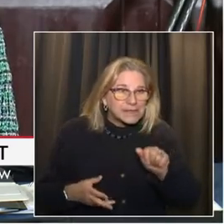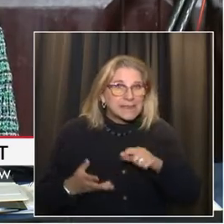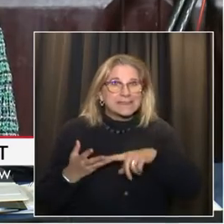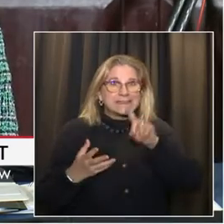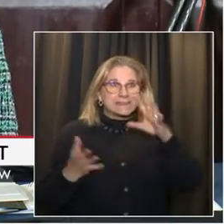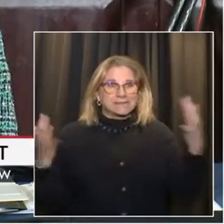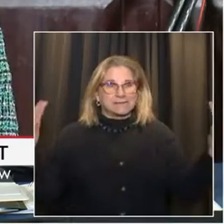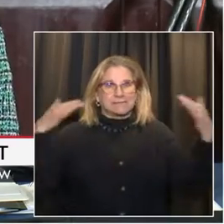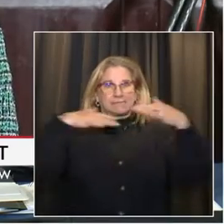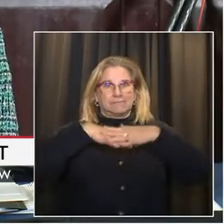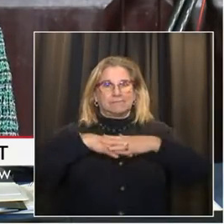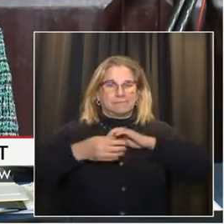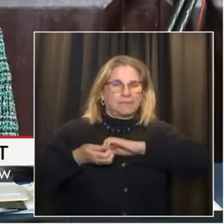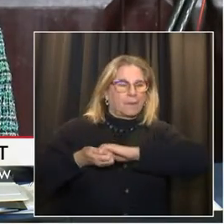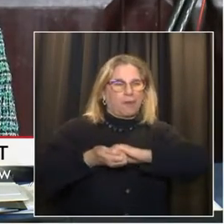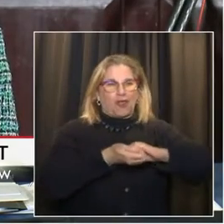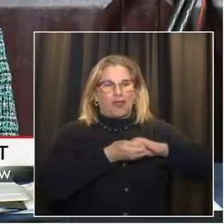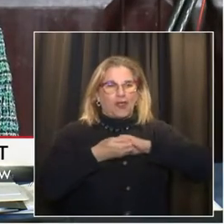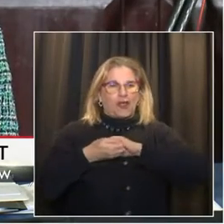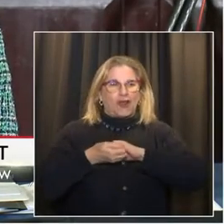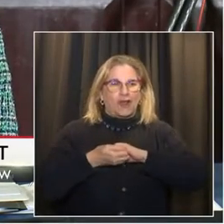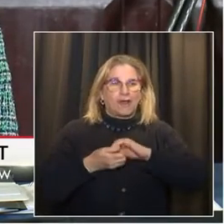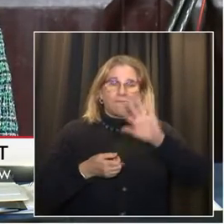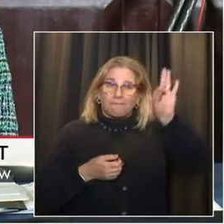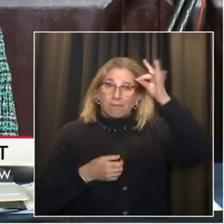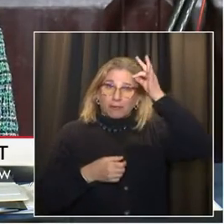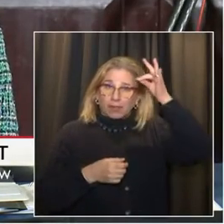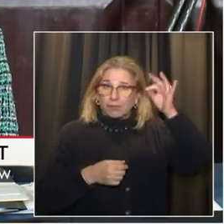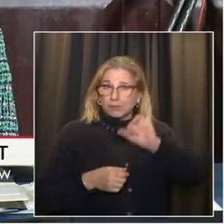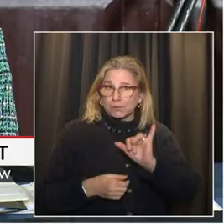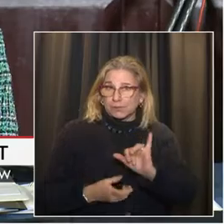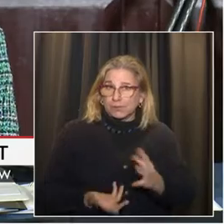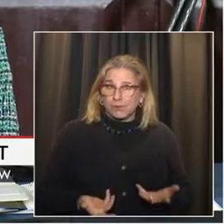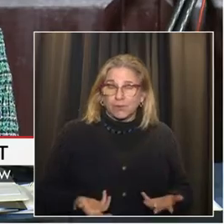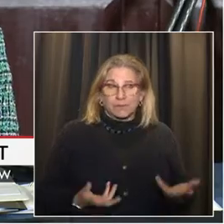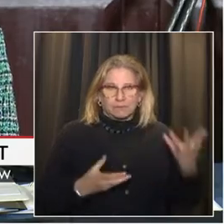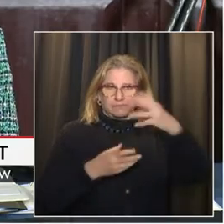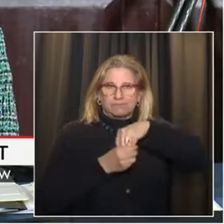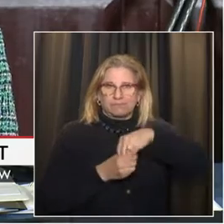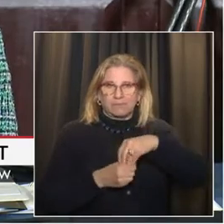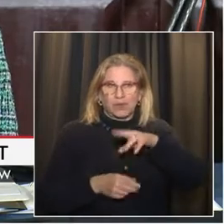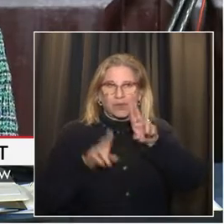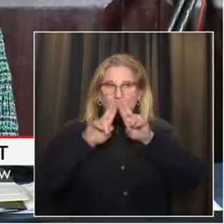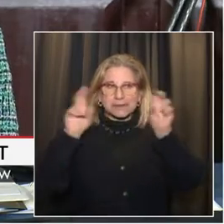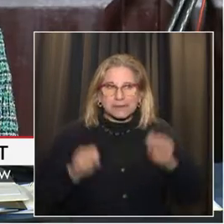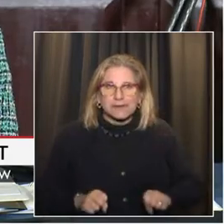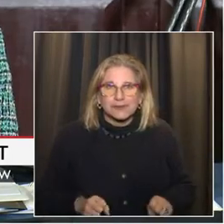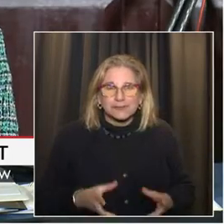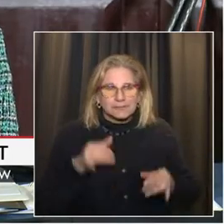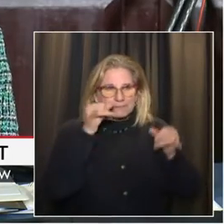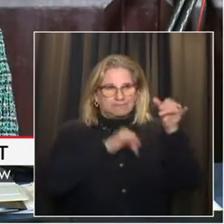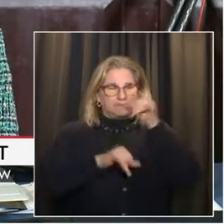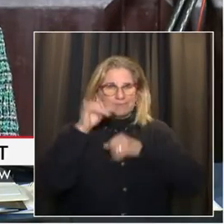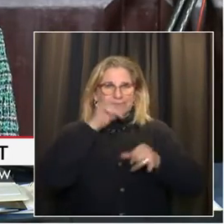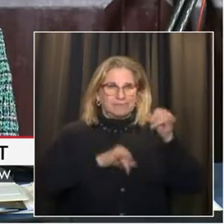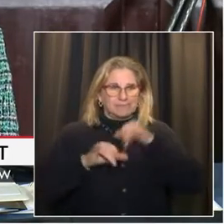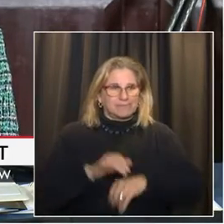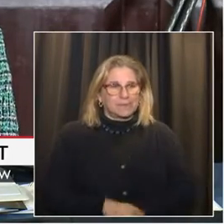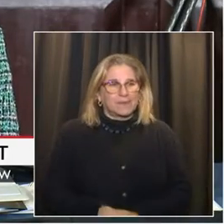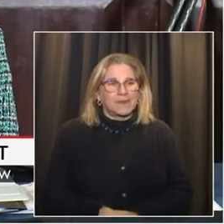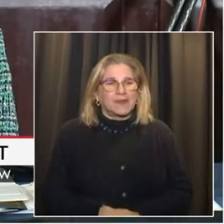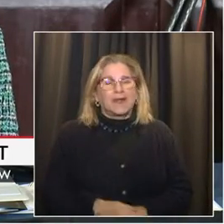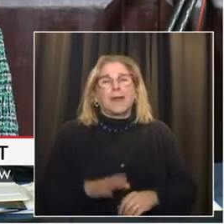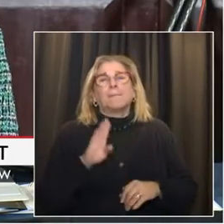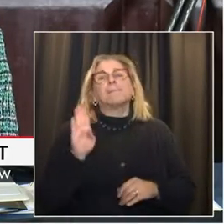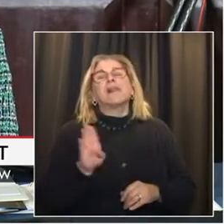federal government. It's a true regional asset that's going to take many billions of dollars to advance.